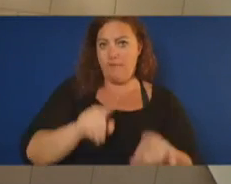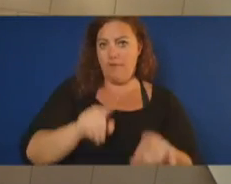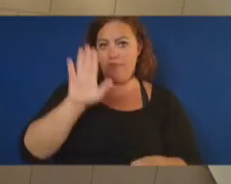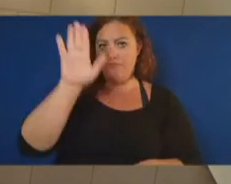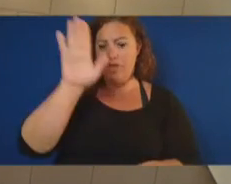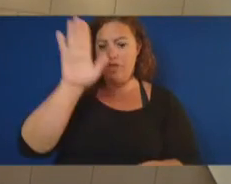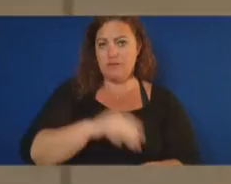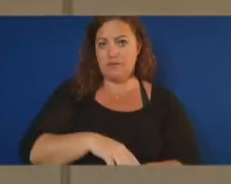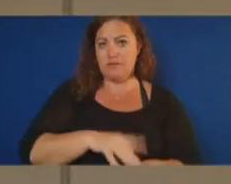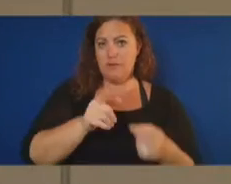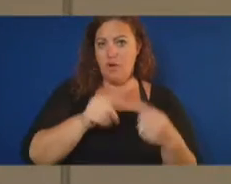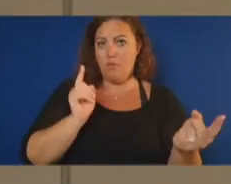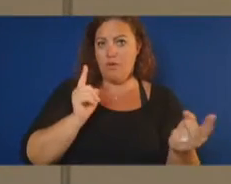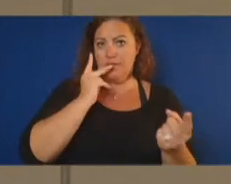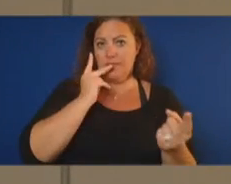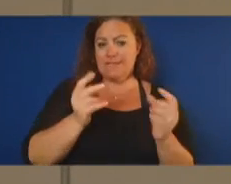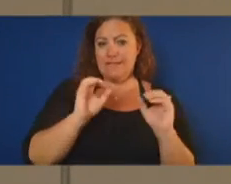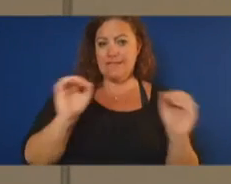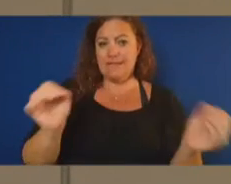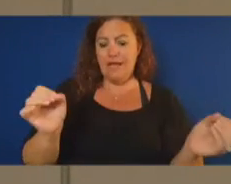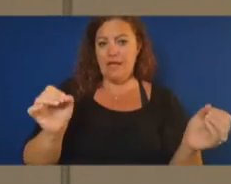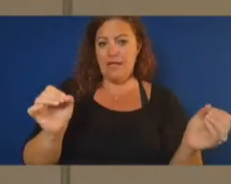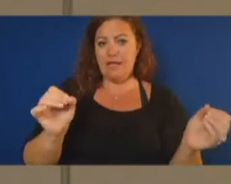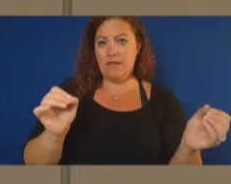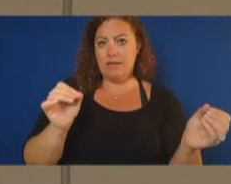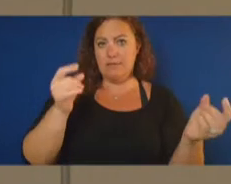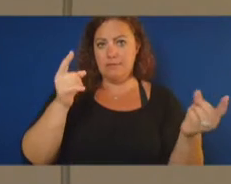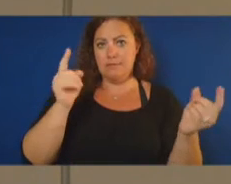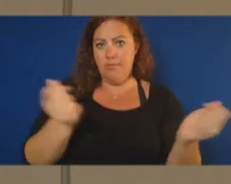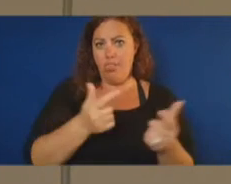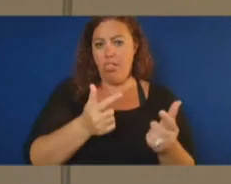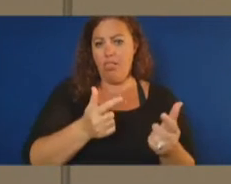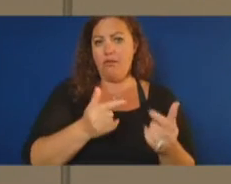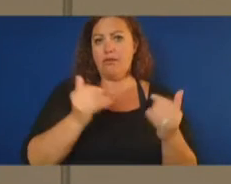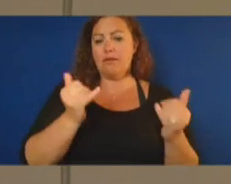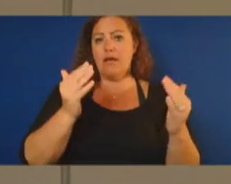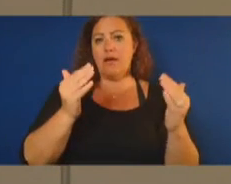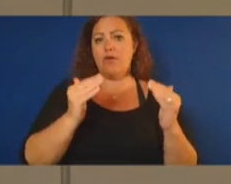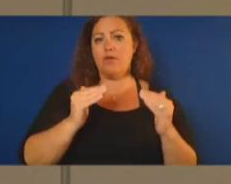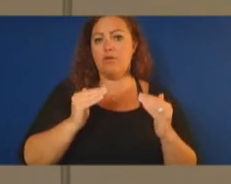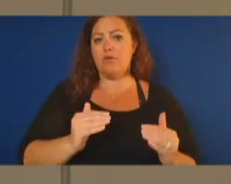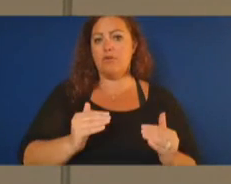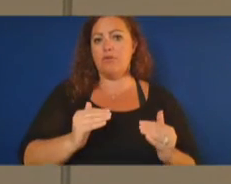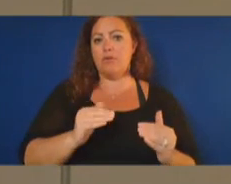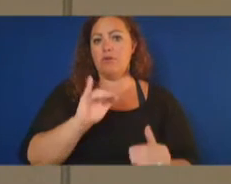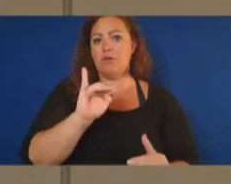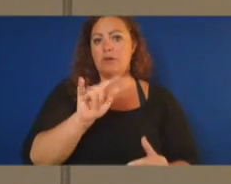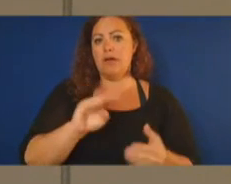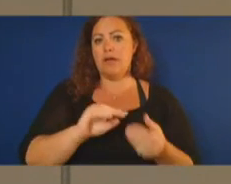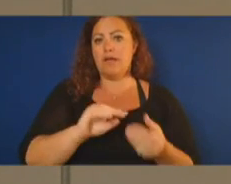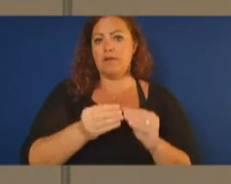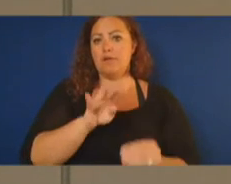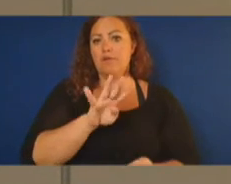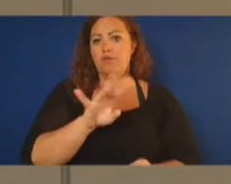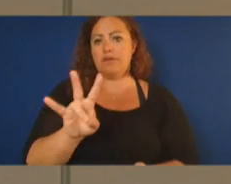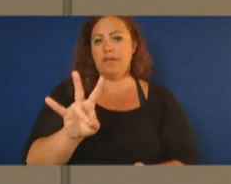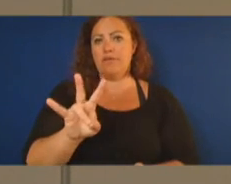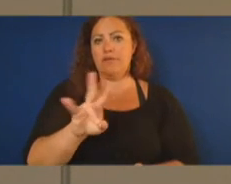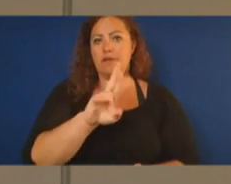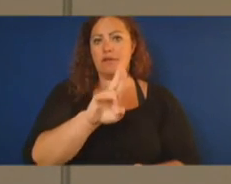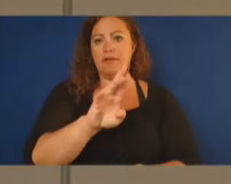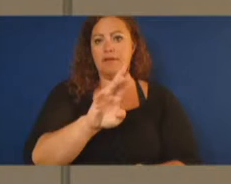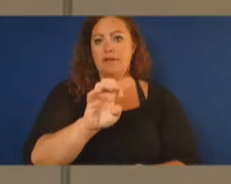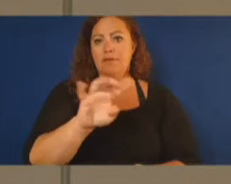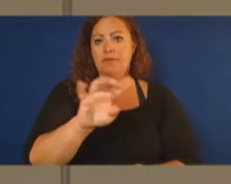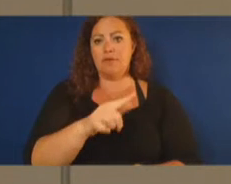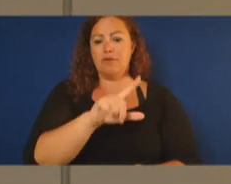any oppose seeing none as uh unanimous we'll move on uh to item number 47 resoning petition